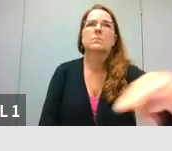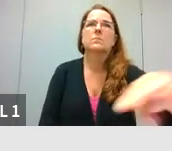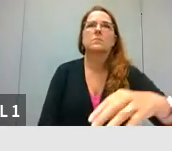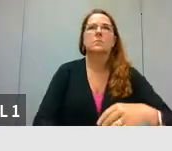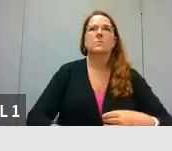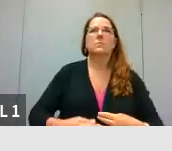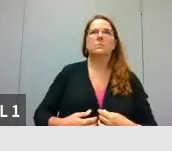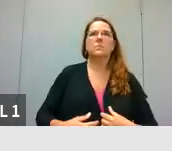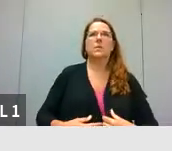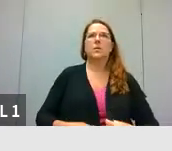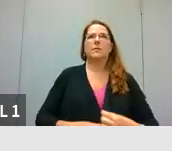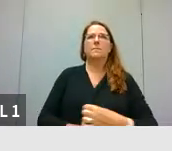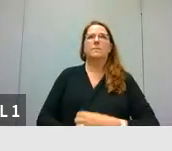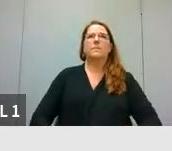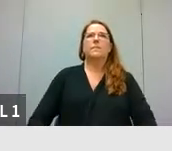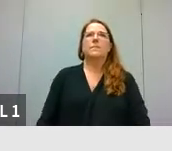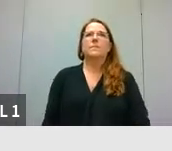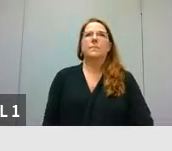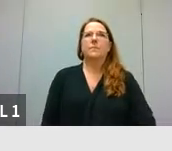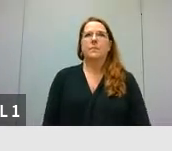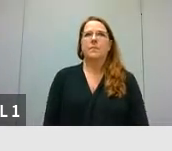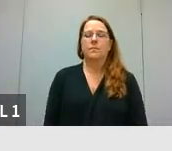pin her on the other one, so you can see her.